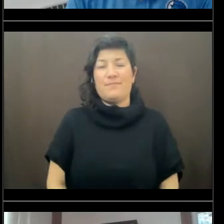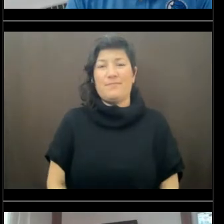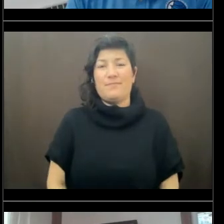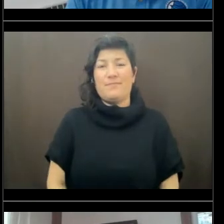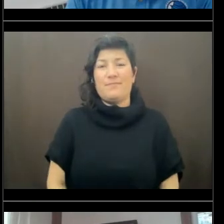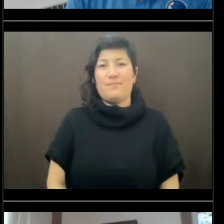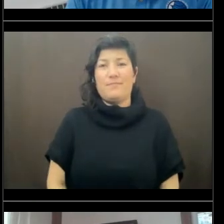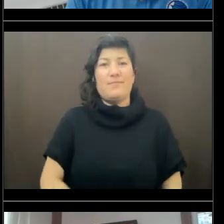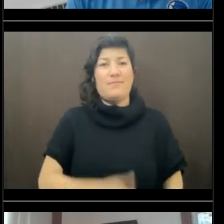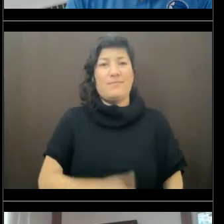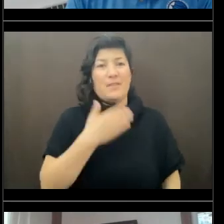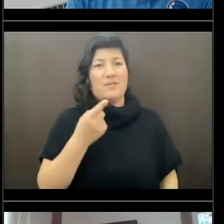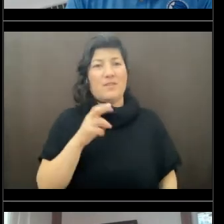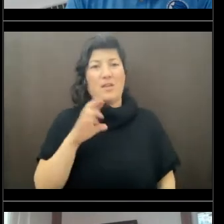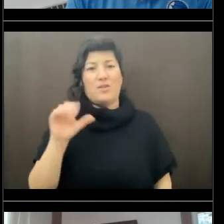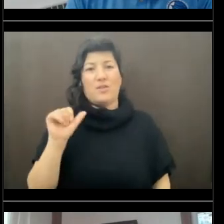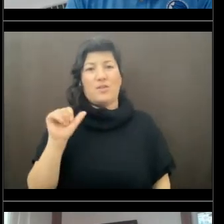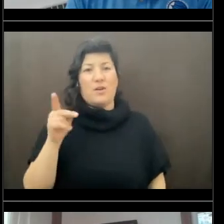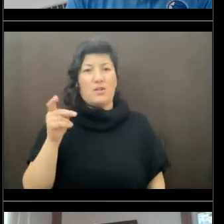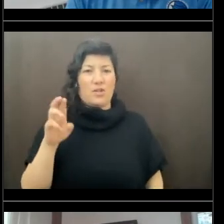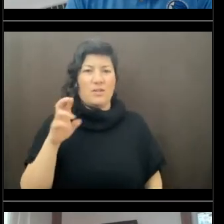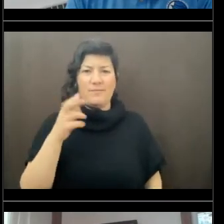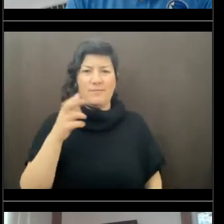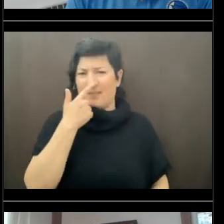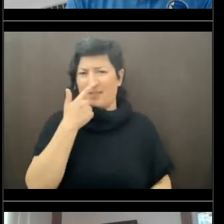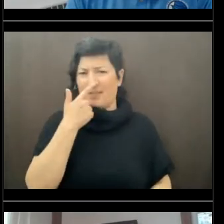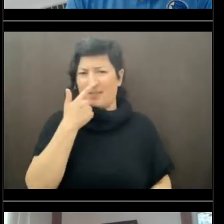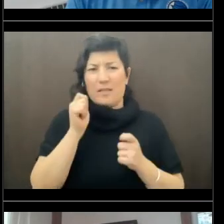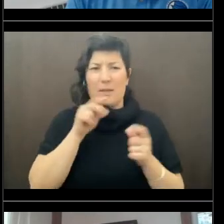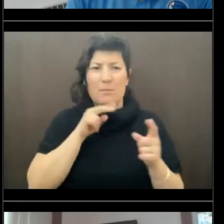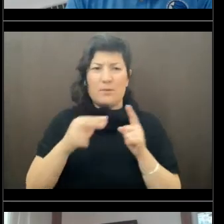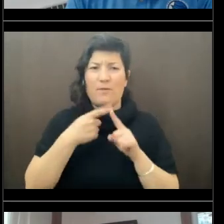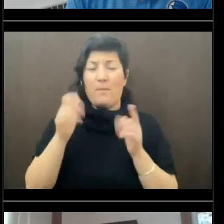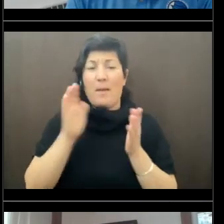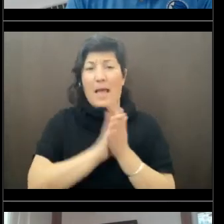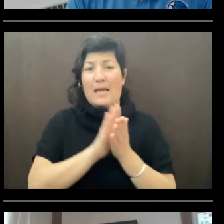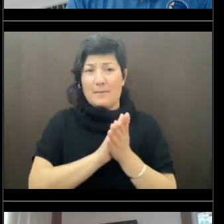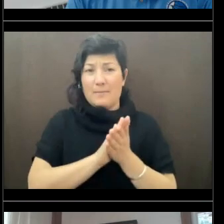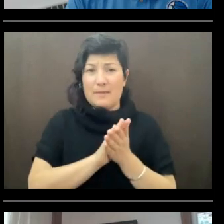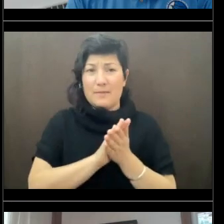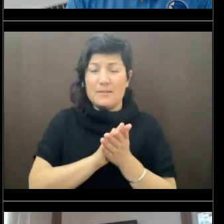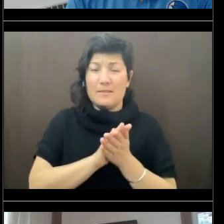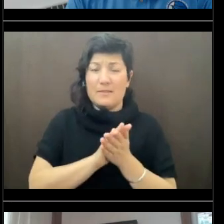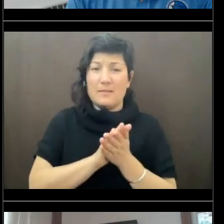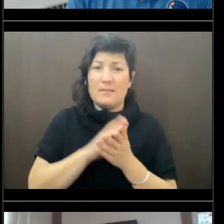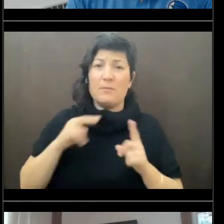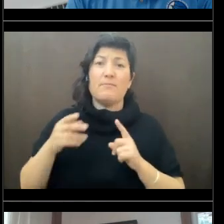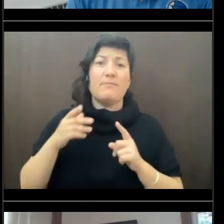Thank you, Dr. Calder. Interesting perspective from the academic side, and some neat new ideas.